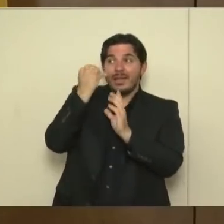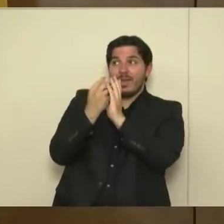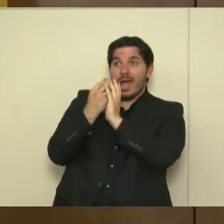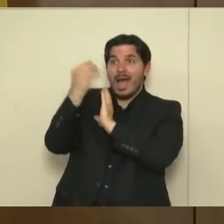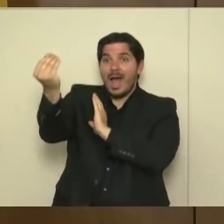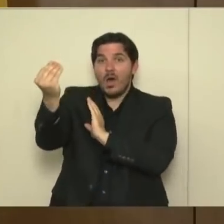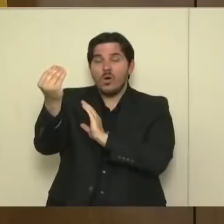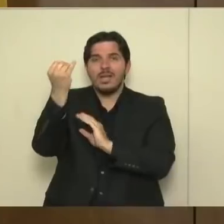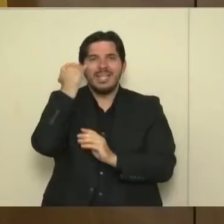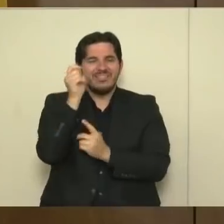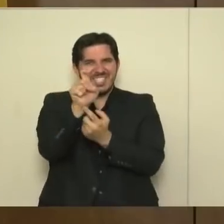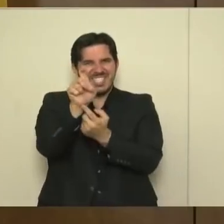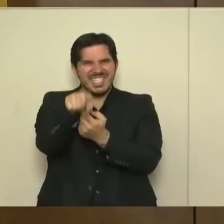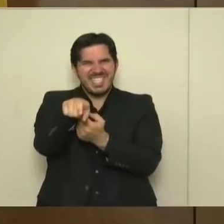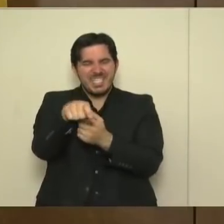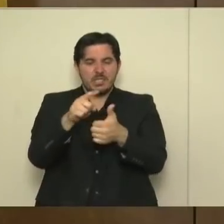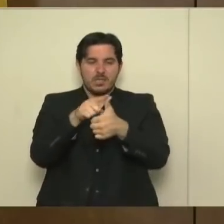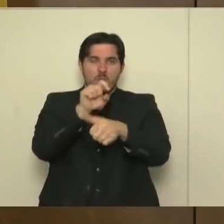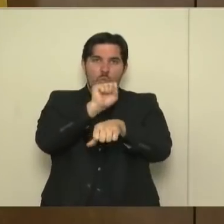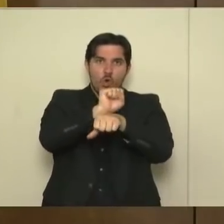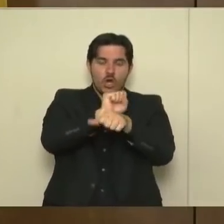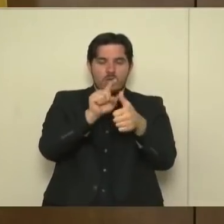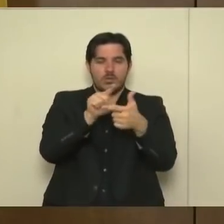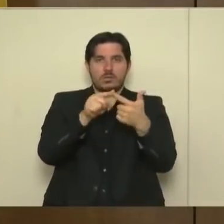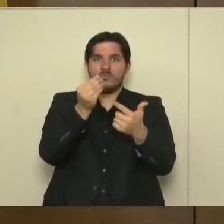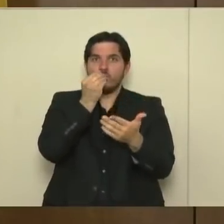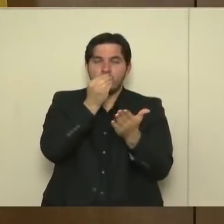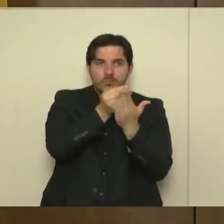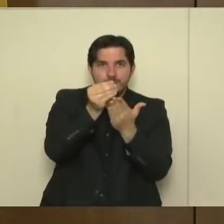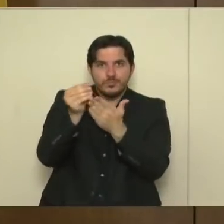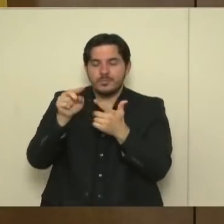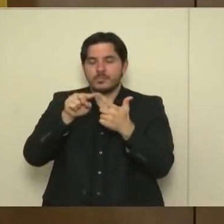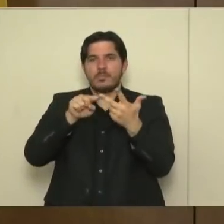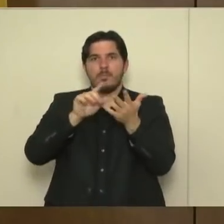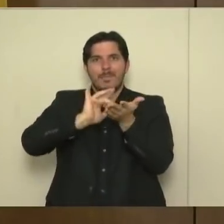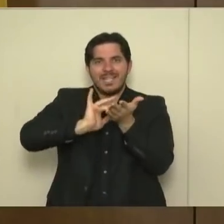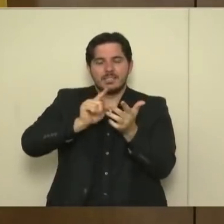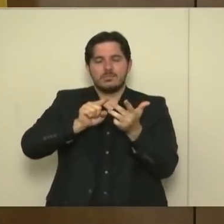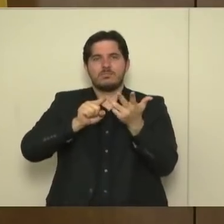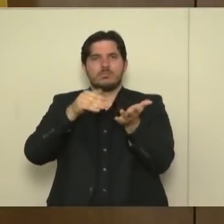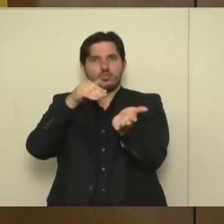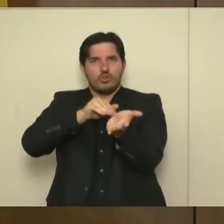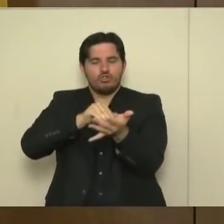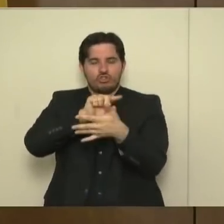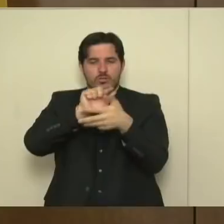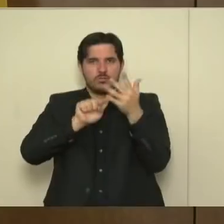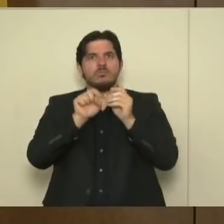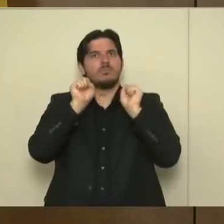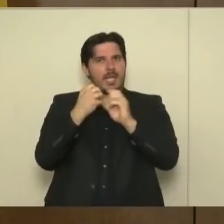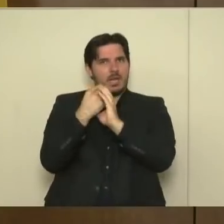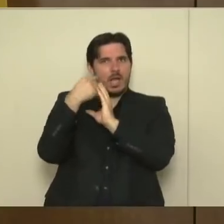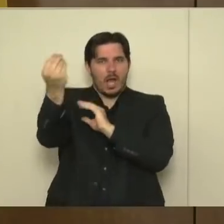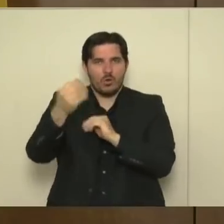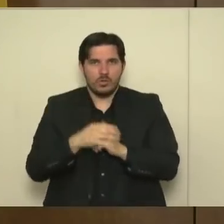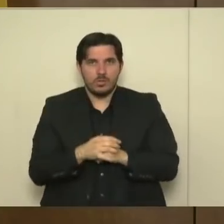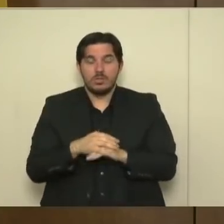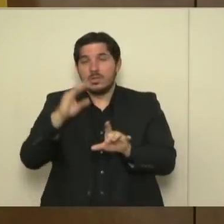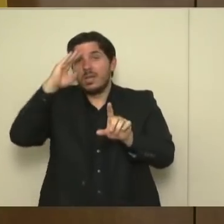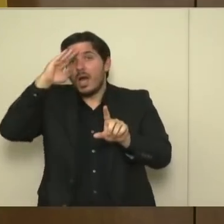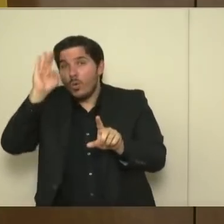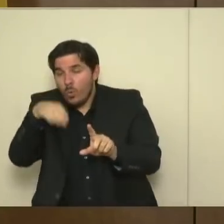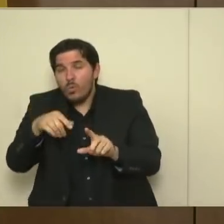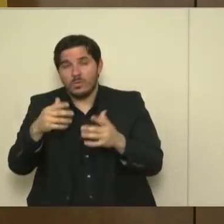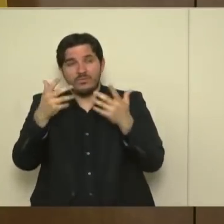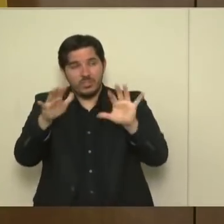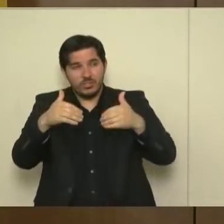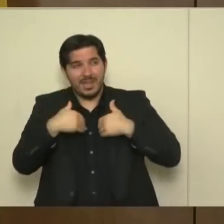necessary, work, groceries, medicine, healthcare. And we know that there are other activities that we need. And quite frankly, we've also